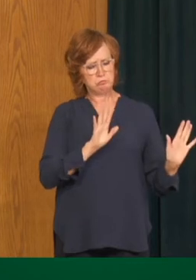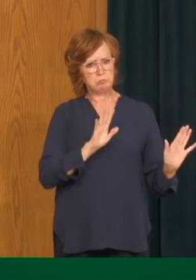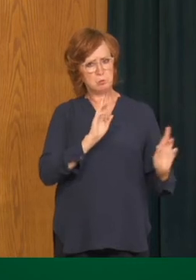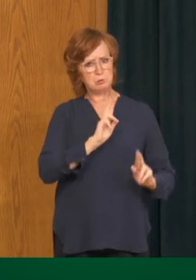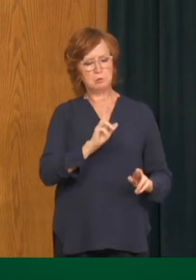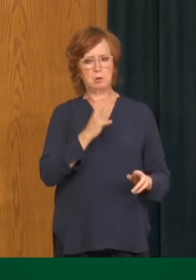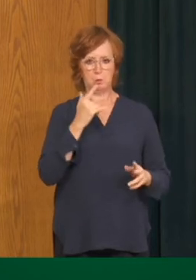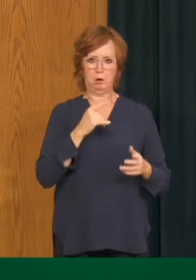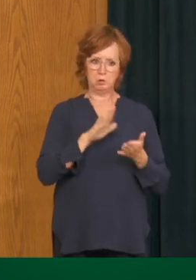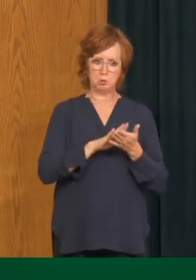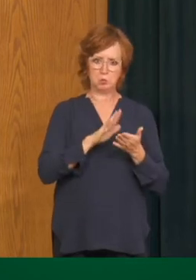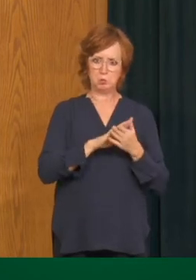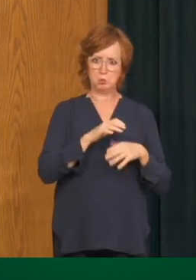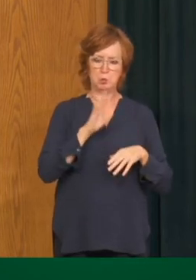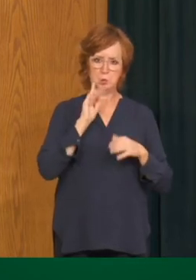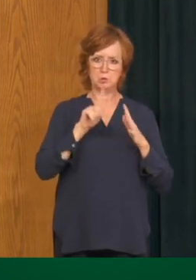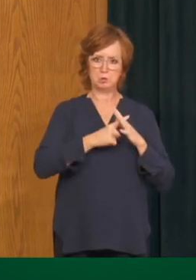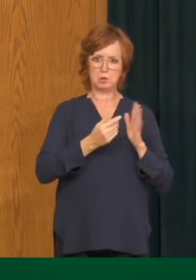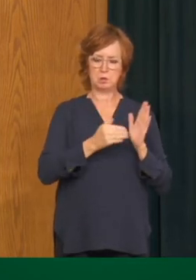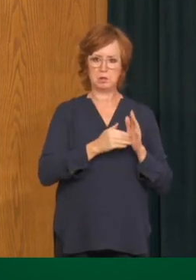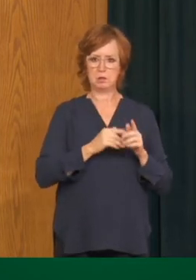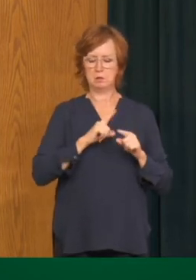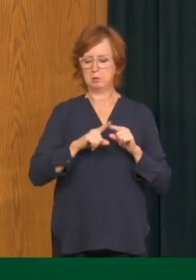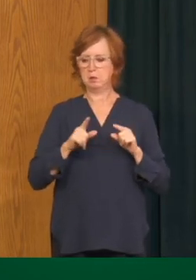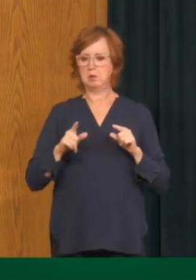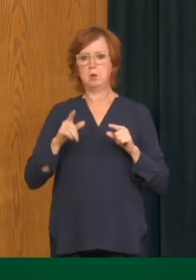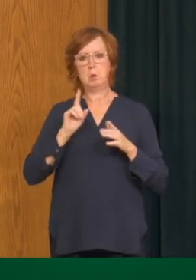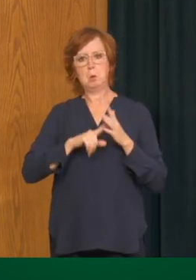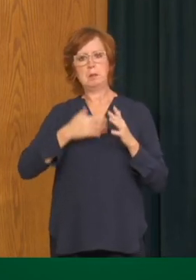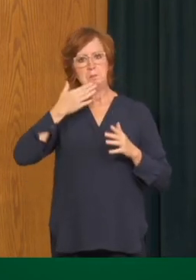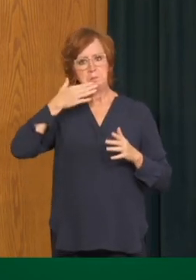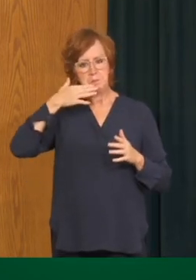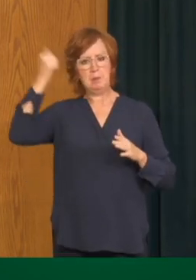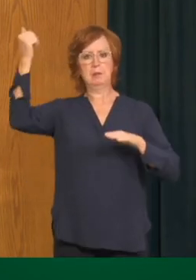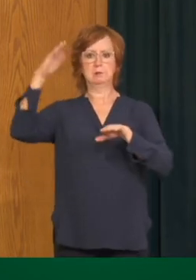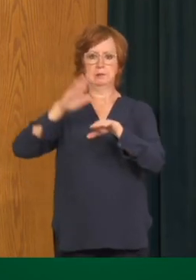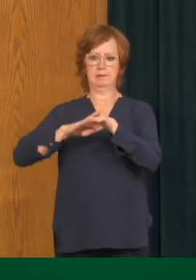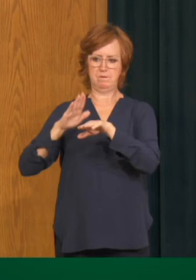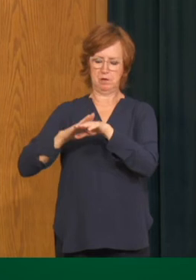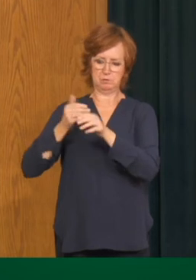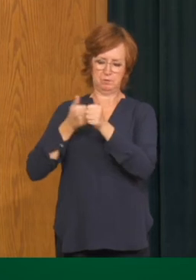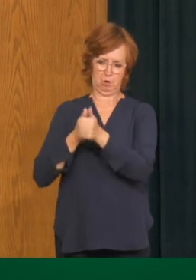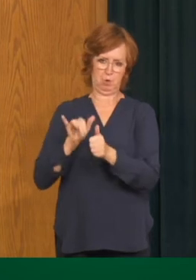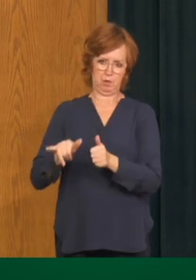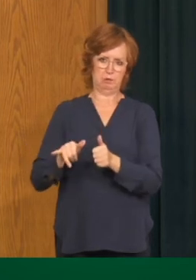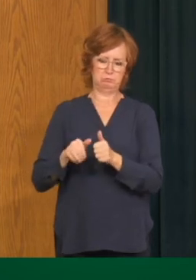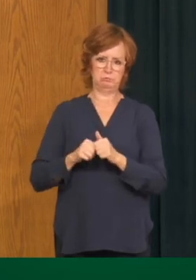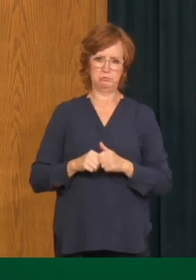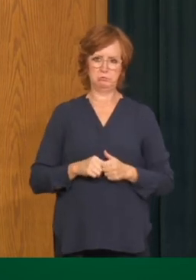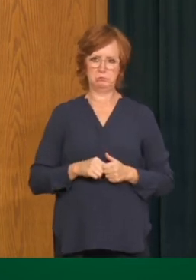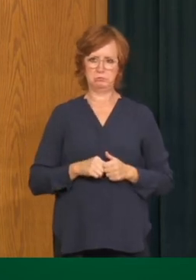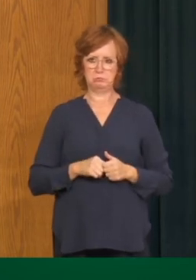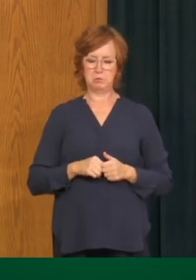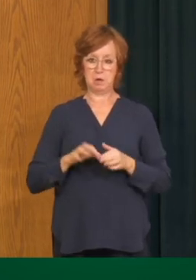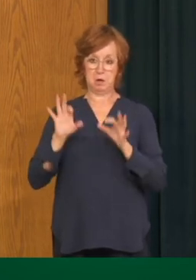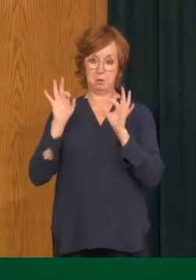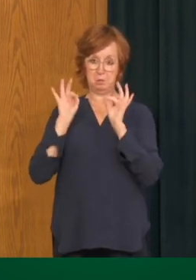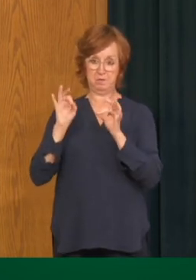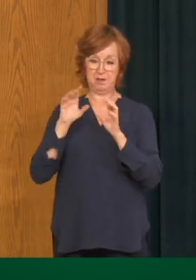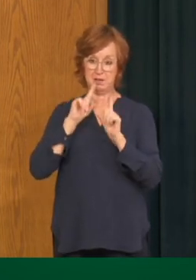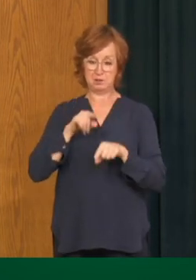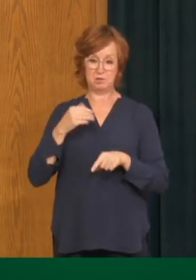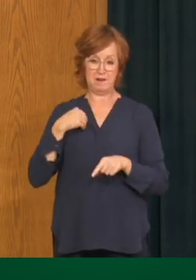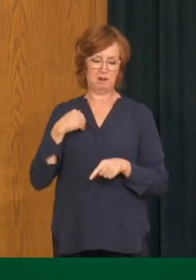day, we have to move with the best advice we have today and continue to learn. We are watching closely what's happening in the Southern